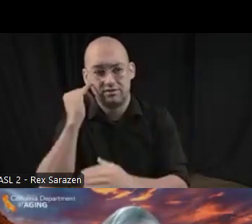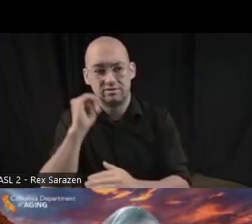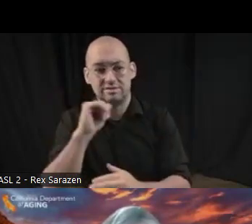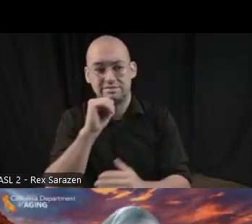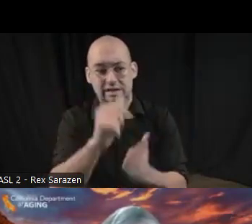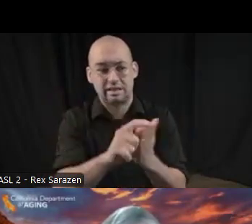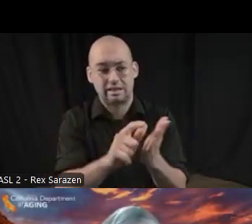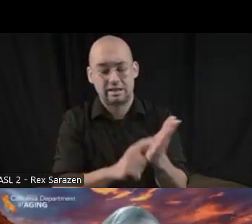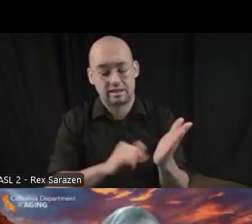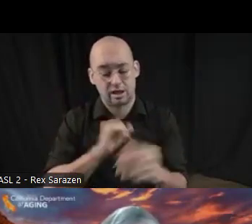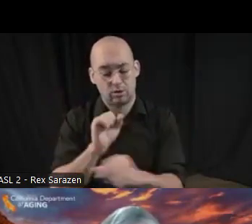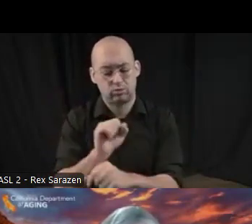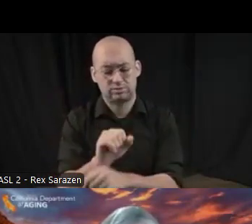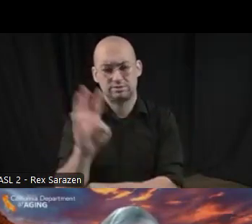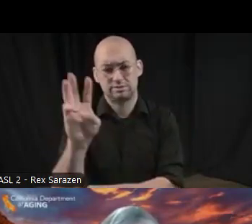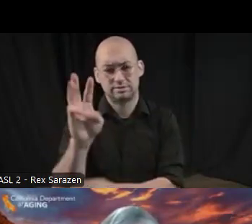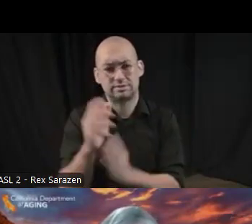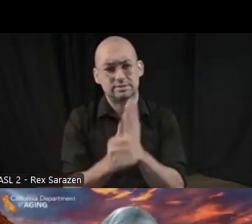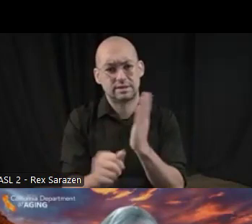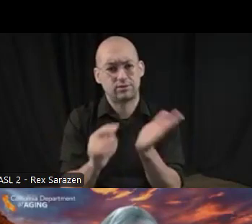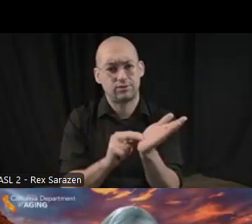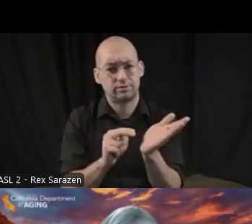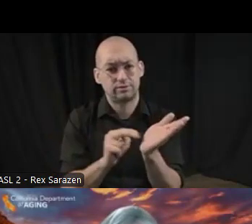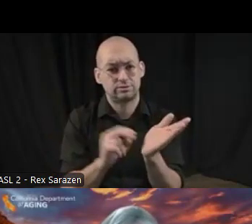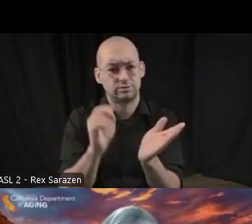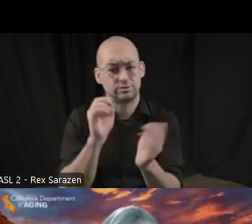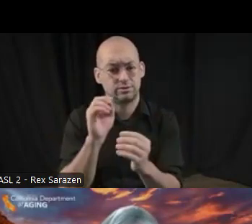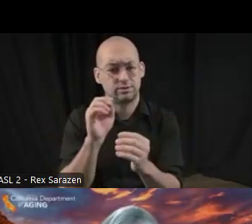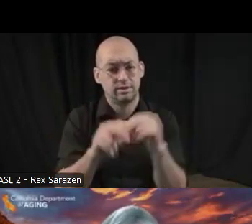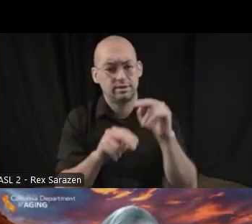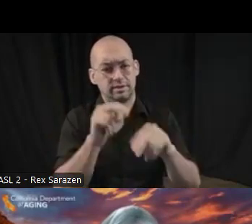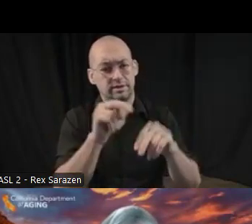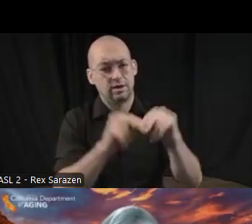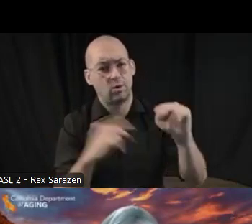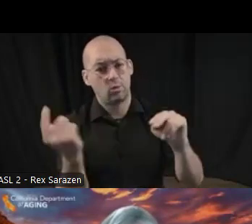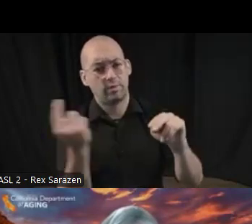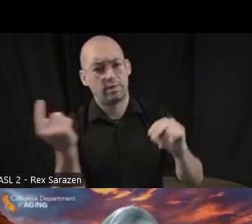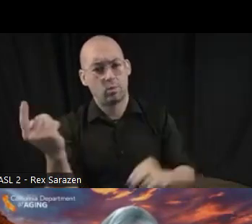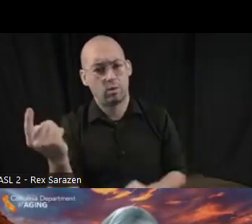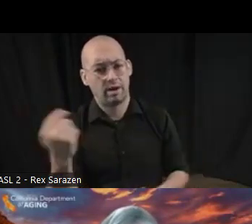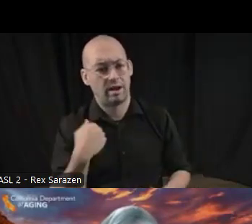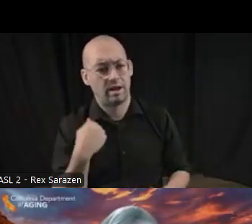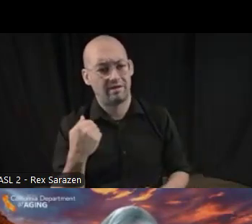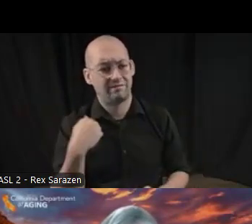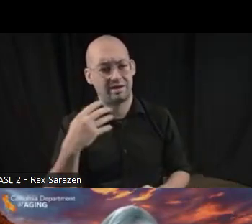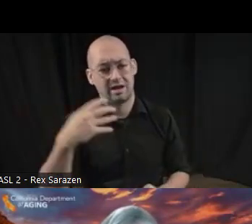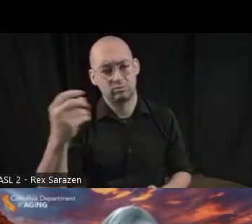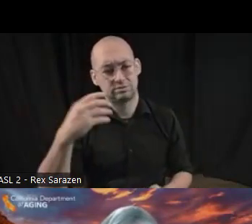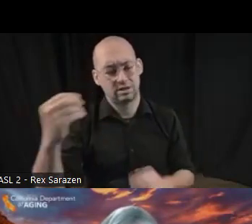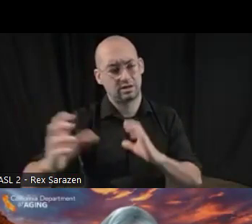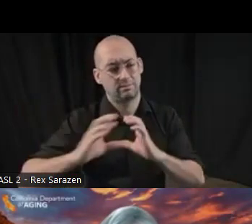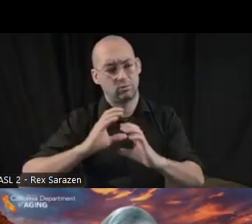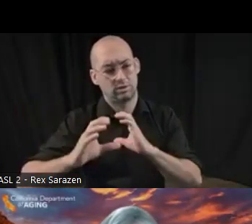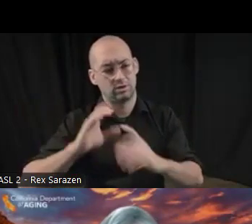a dozen skilled nursing facilities. There's only one that has a outward communicated to